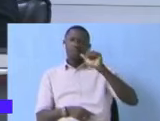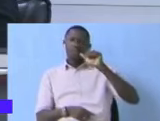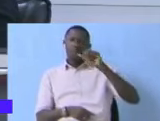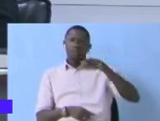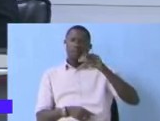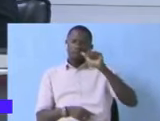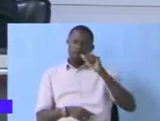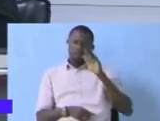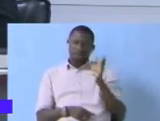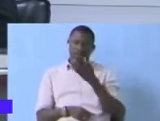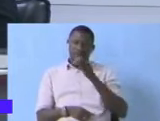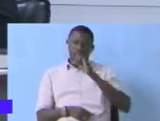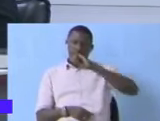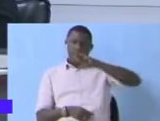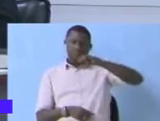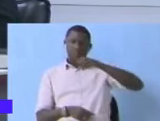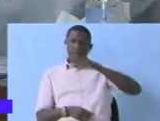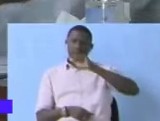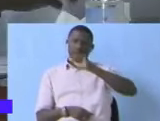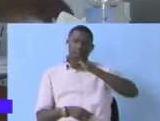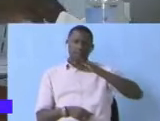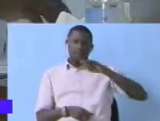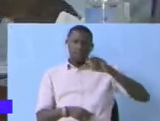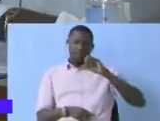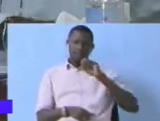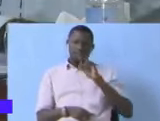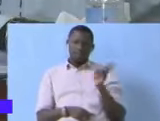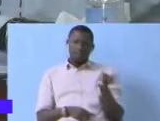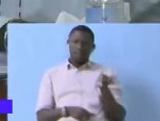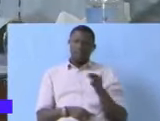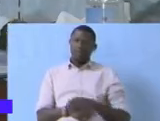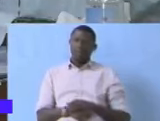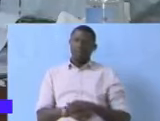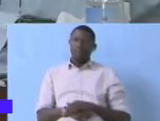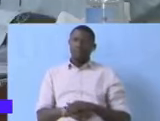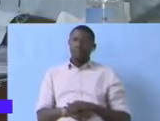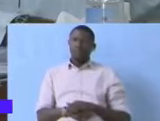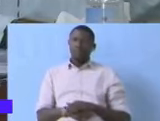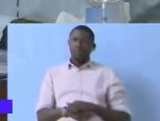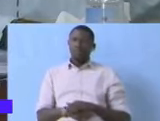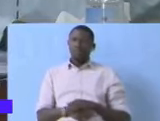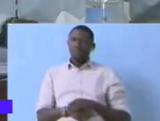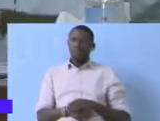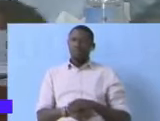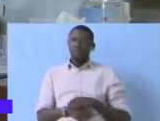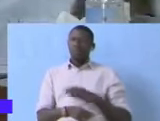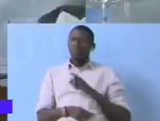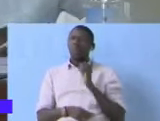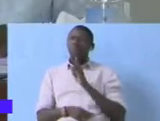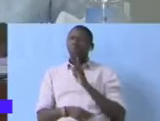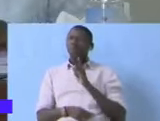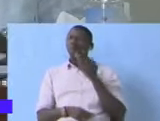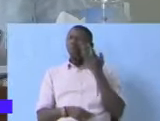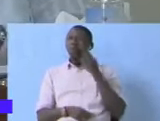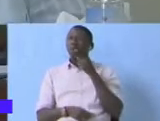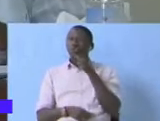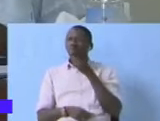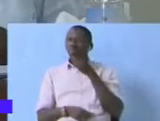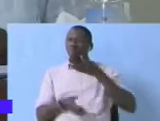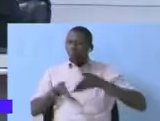What is your date and place of birth? Uluta lungimale ando uluta sate jumale fanando. Uluta